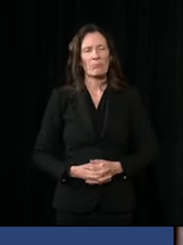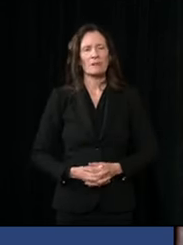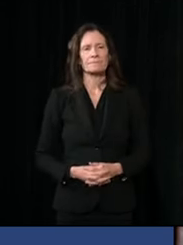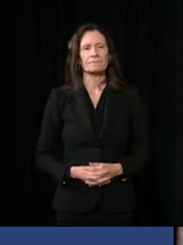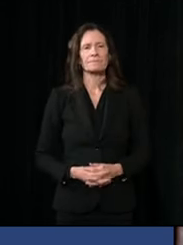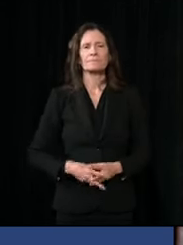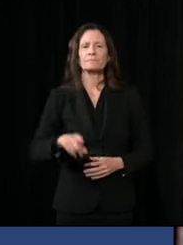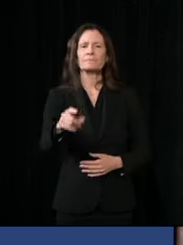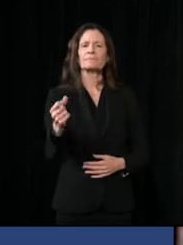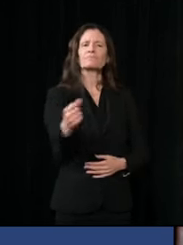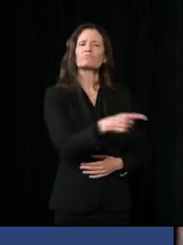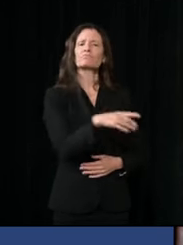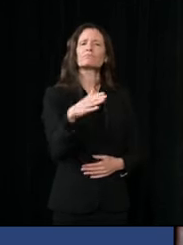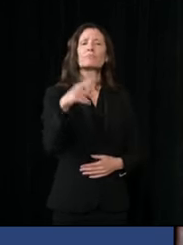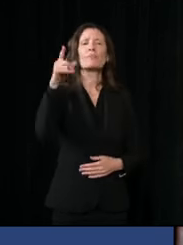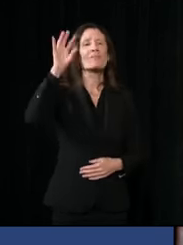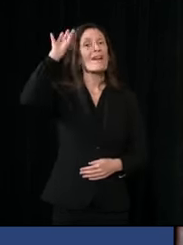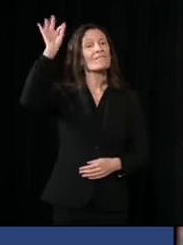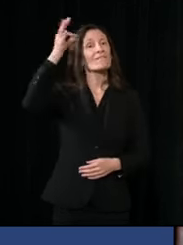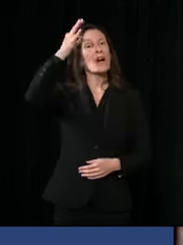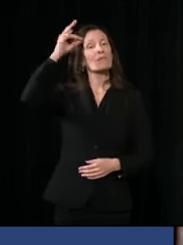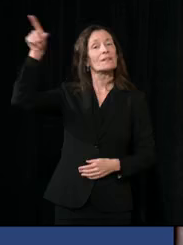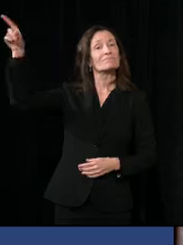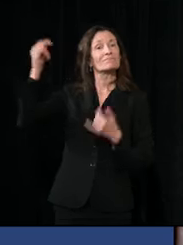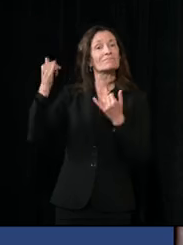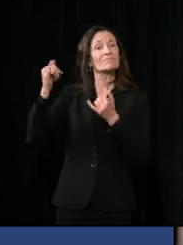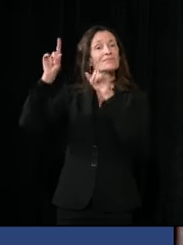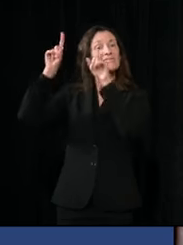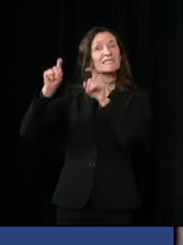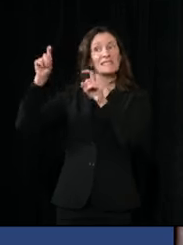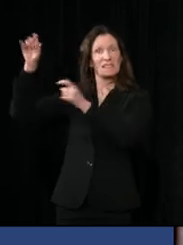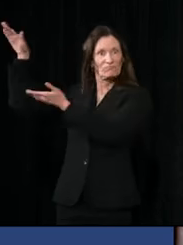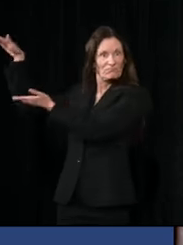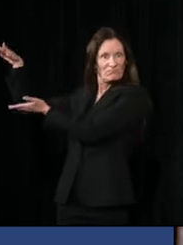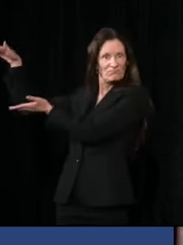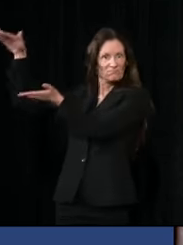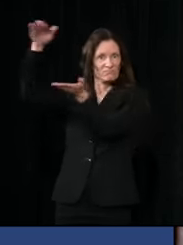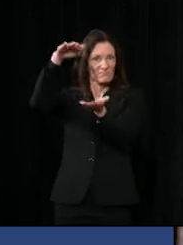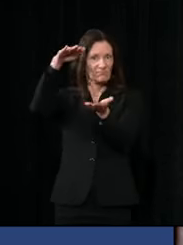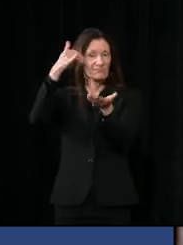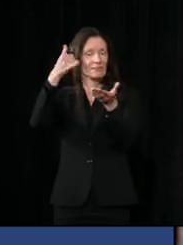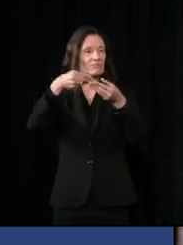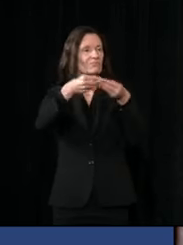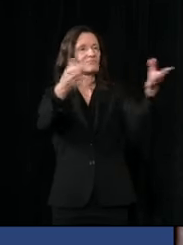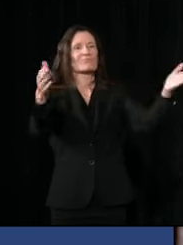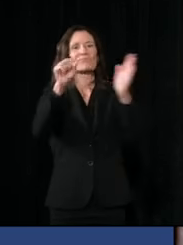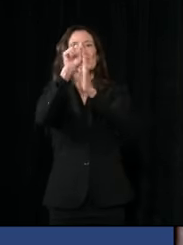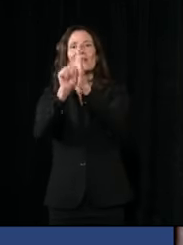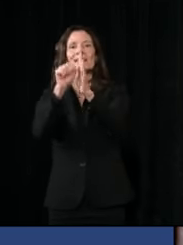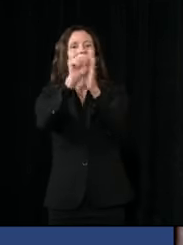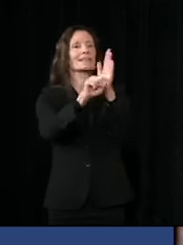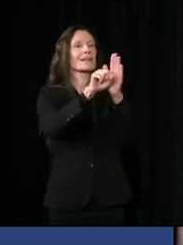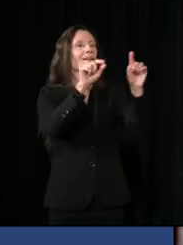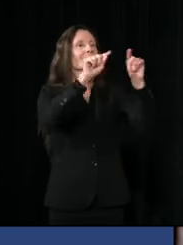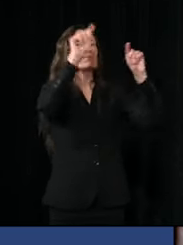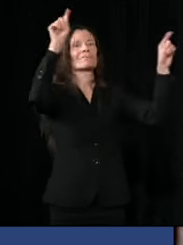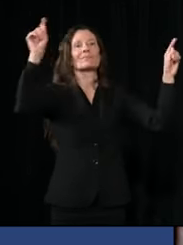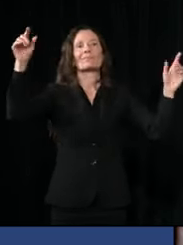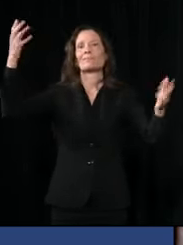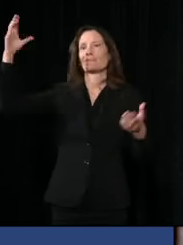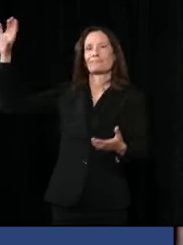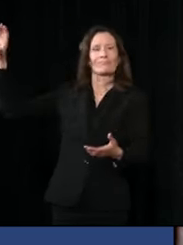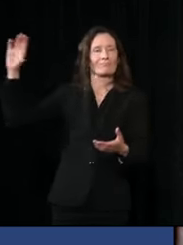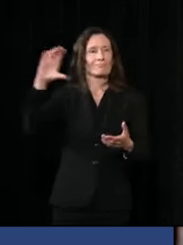government's role crucial in increasing testing capacity? Those are two questions. Second question is, I think the federal government does play a very important role